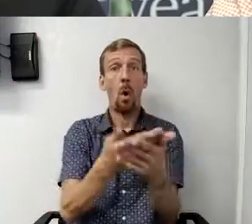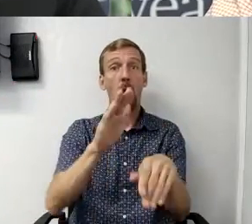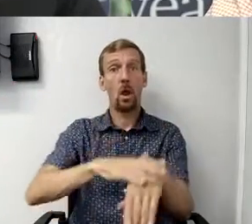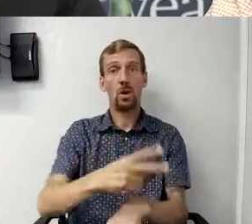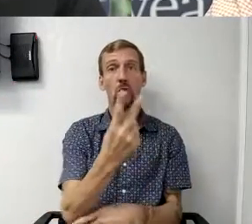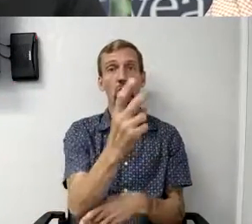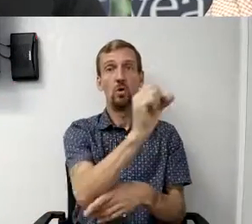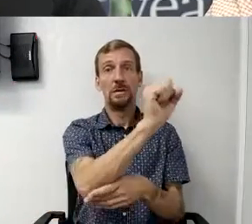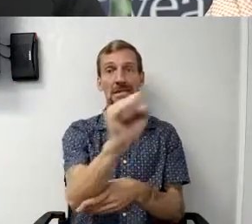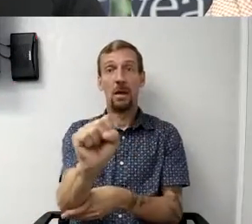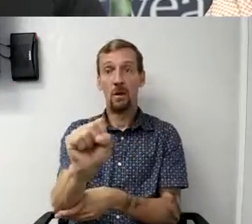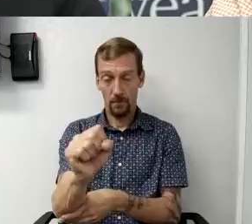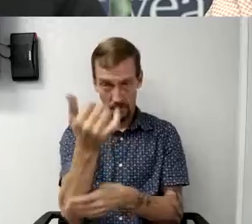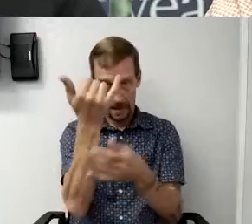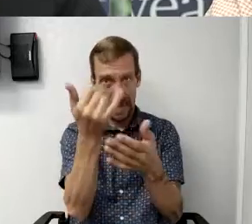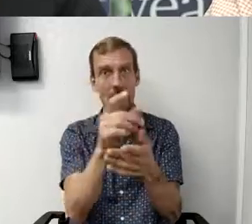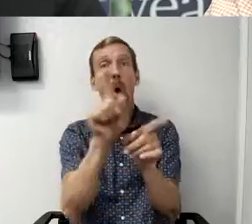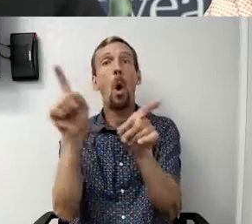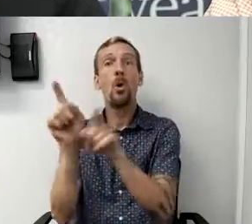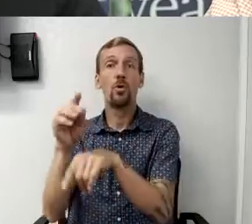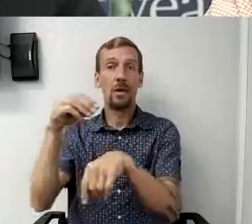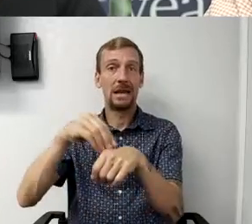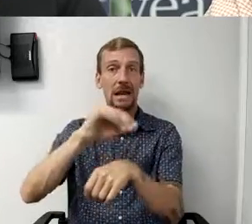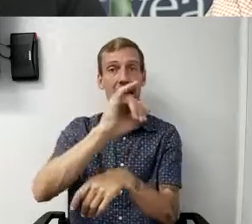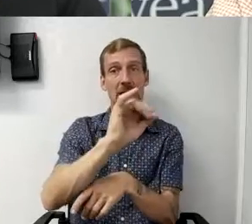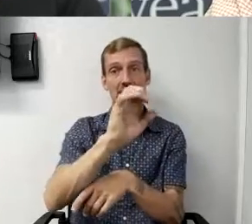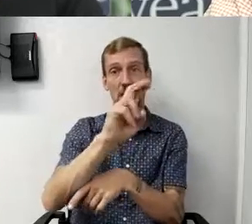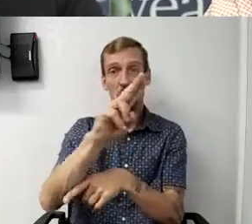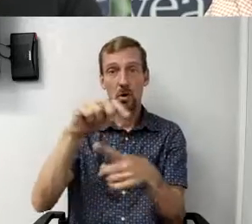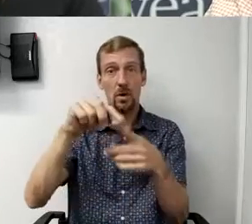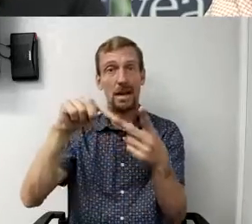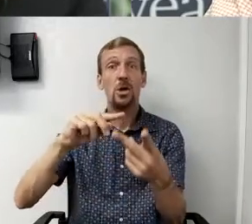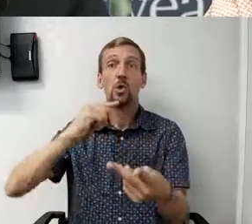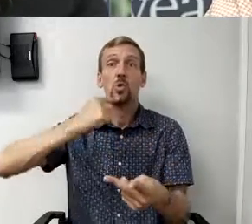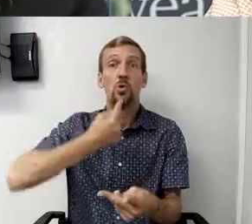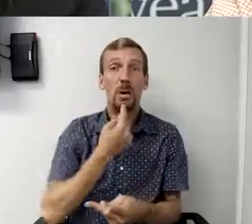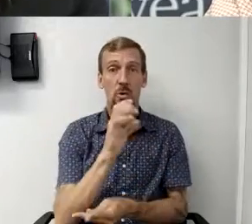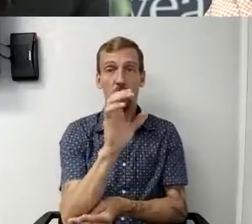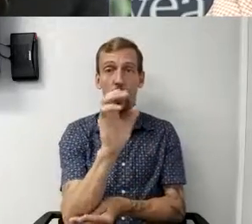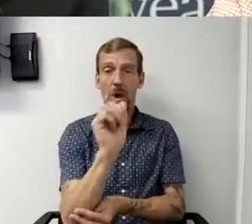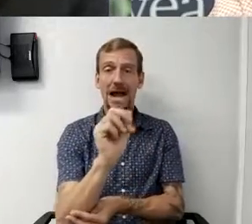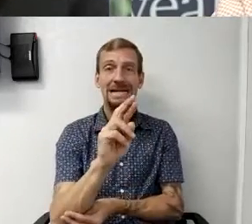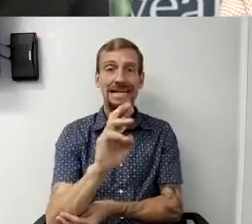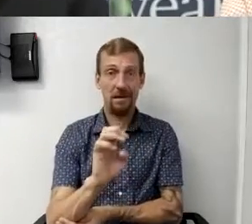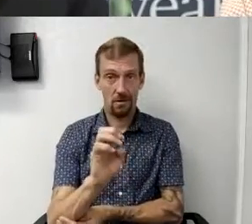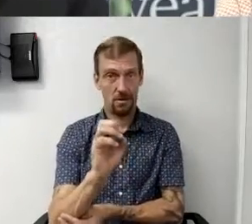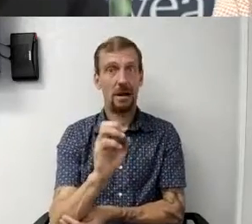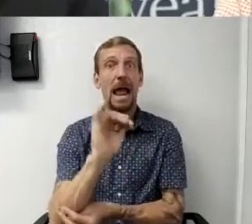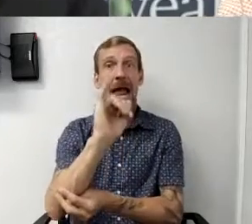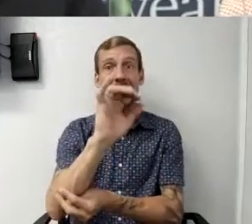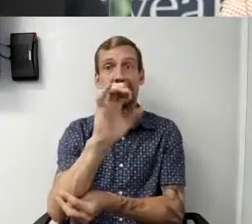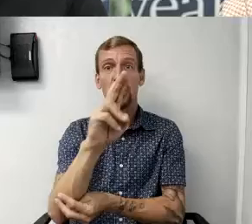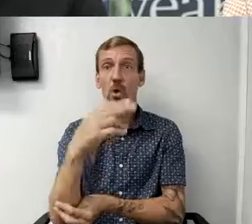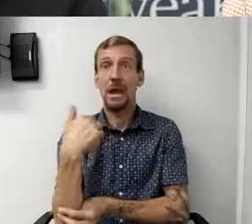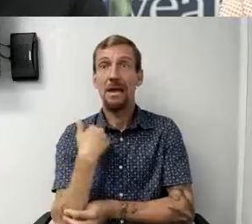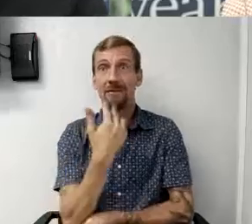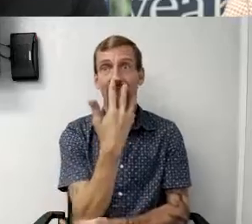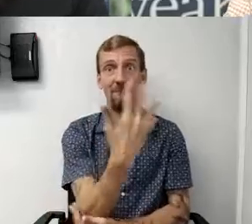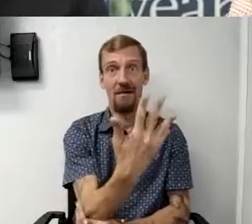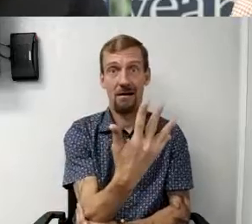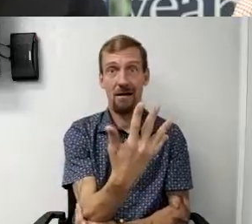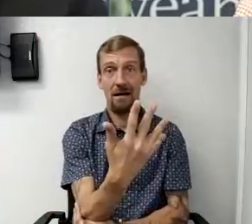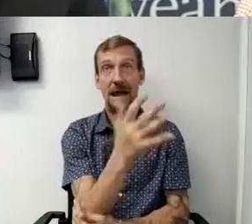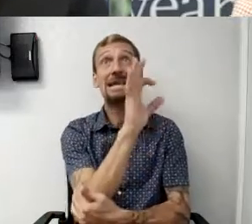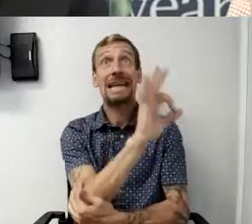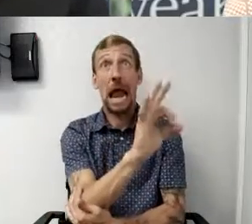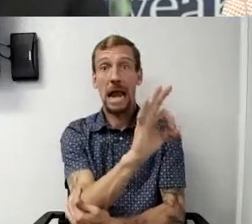have patients in our intermediate critical care and our ICU. ICU has 9 patients, 5 on